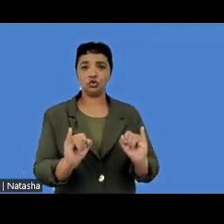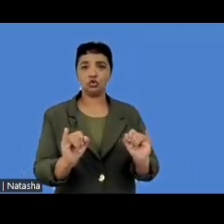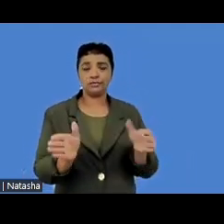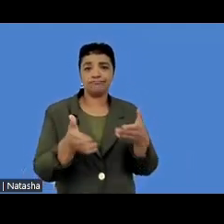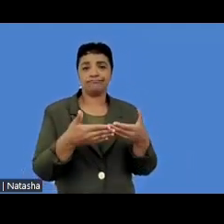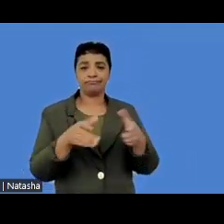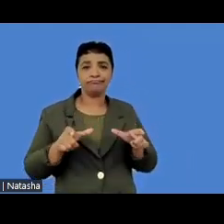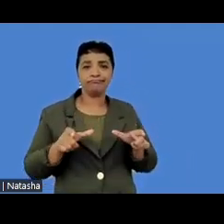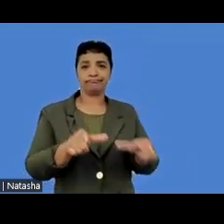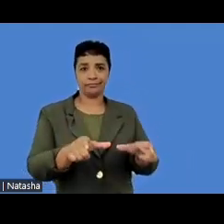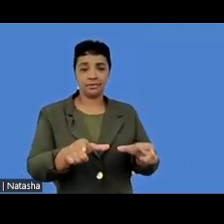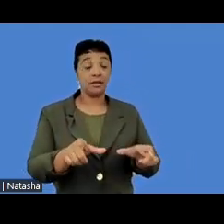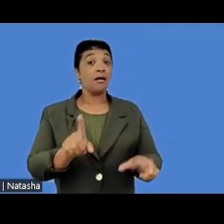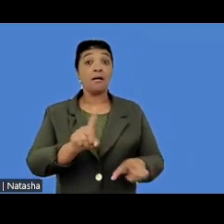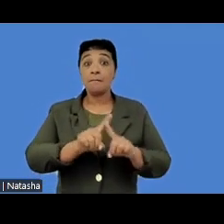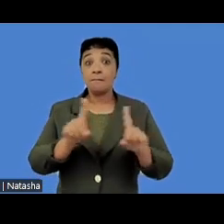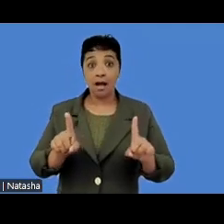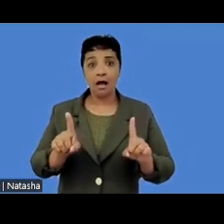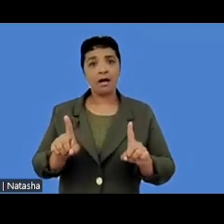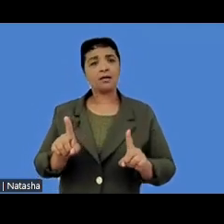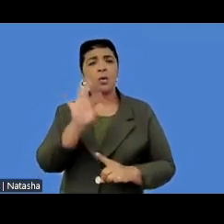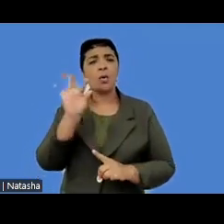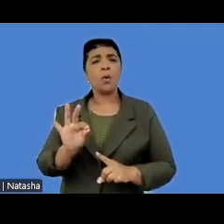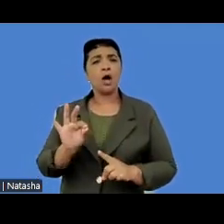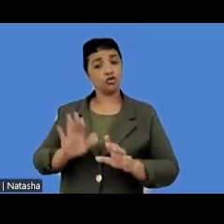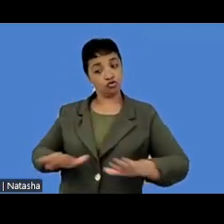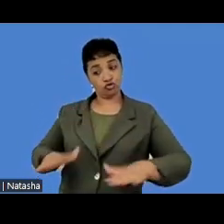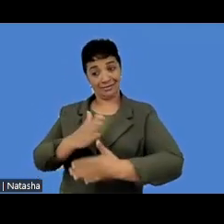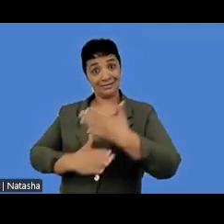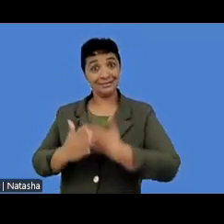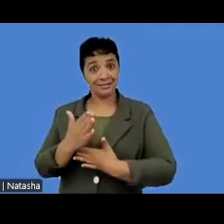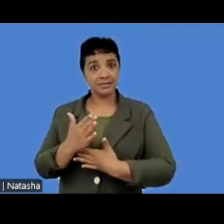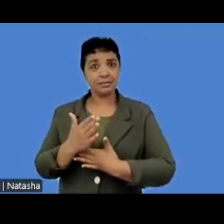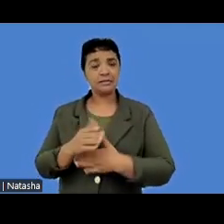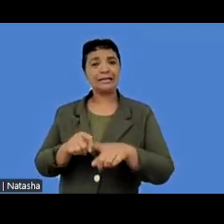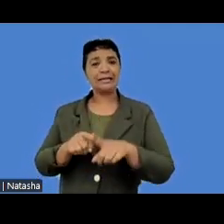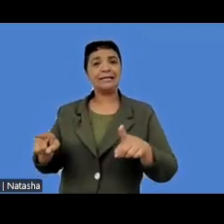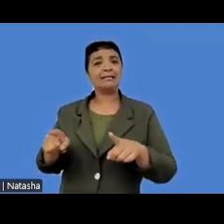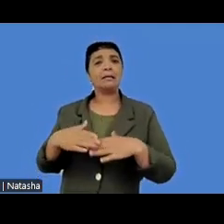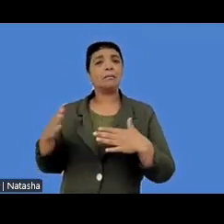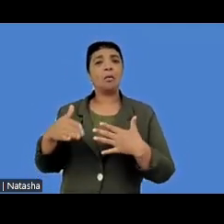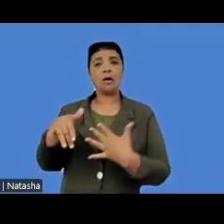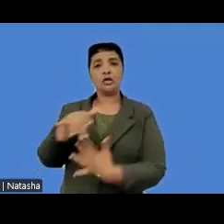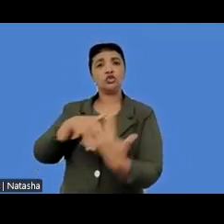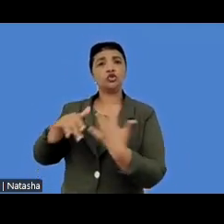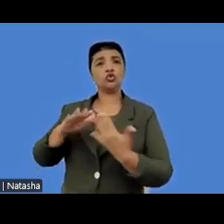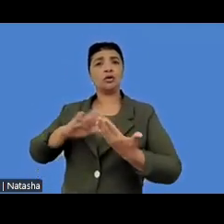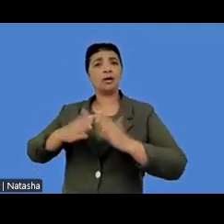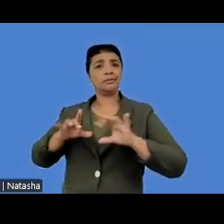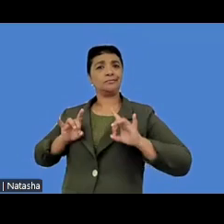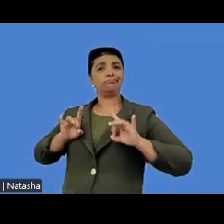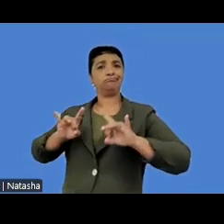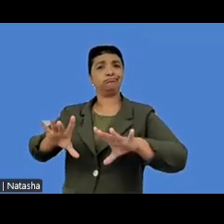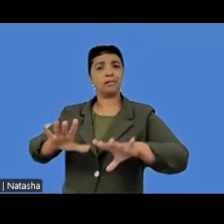reason was that mostly these children were so-called social orphans, and their parents